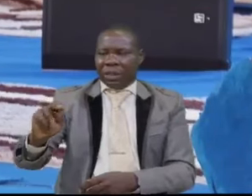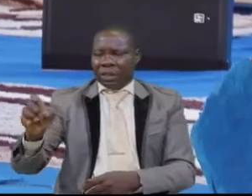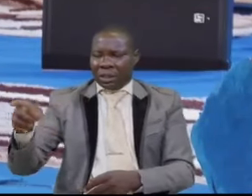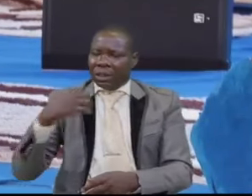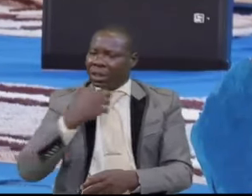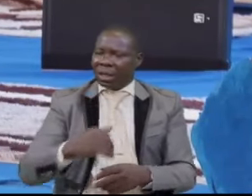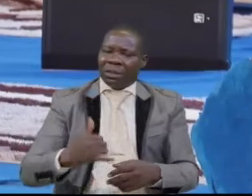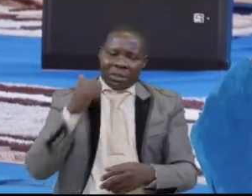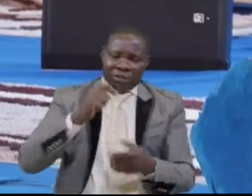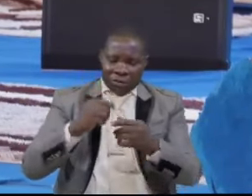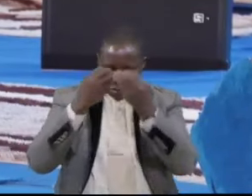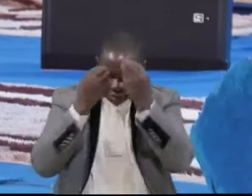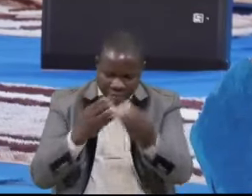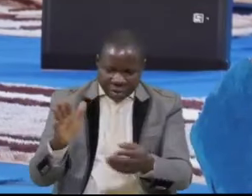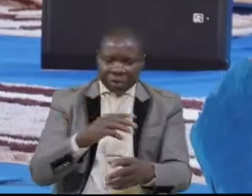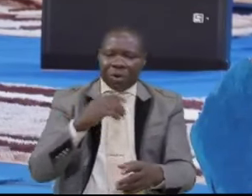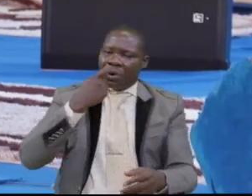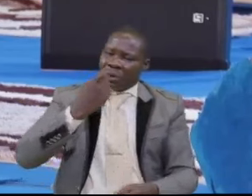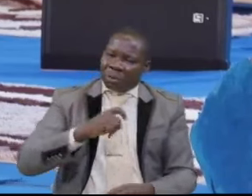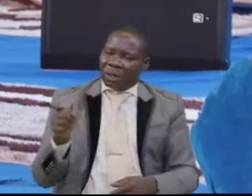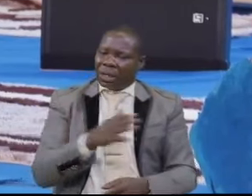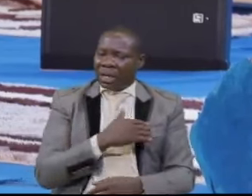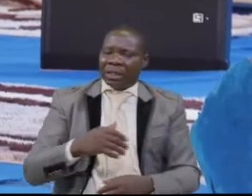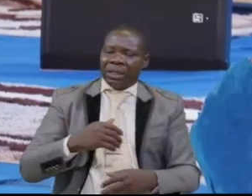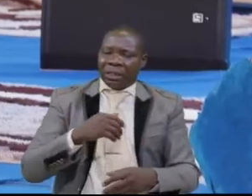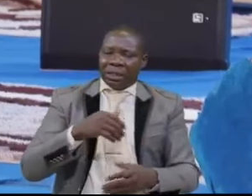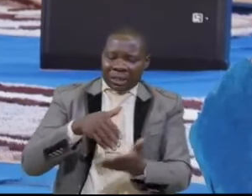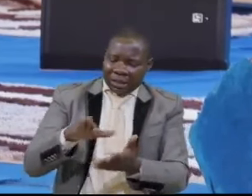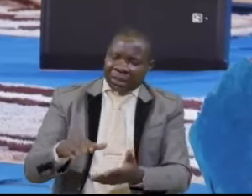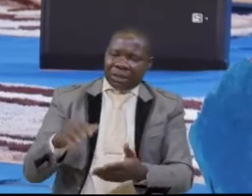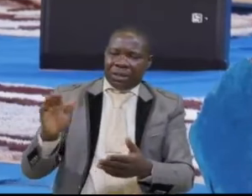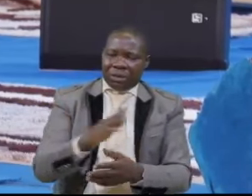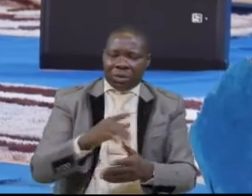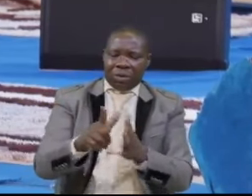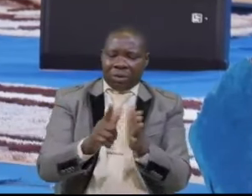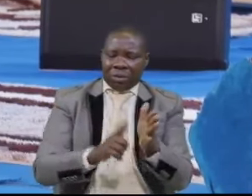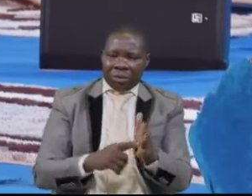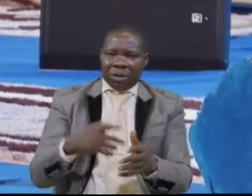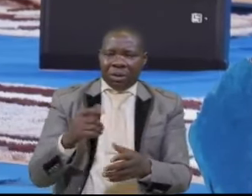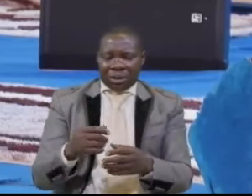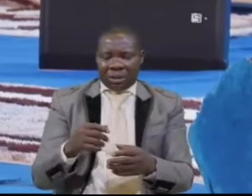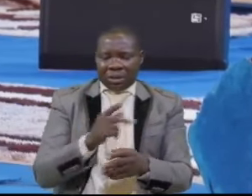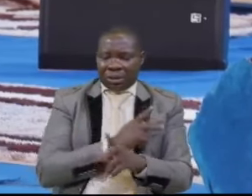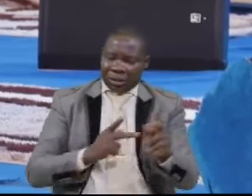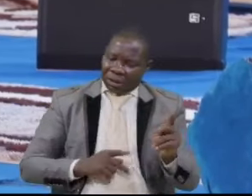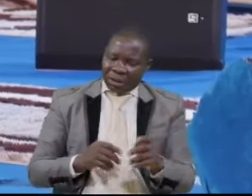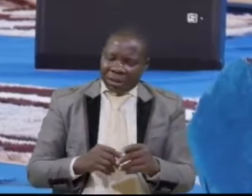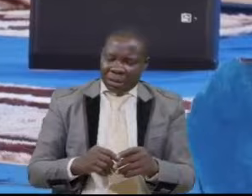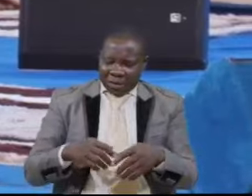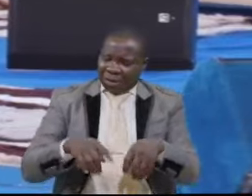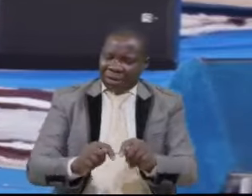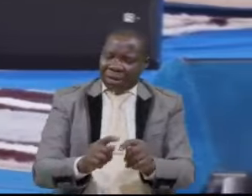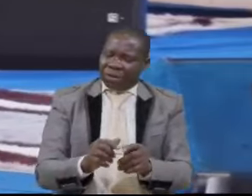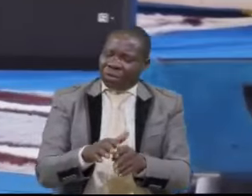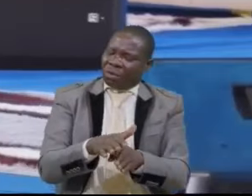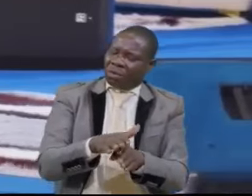your edict. And then they brought him out, and the king was trying to, you know, delay. They said, you cannot, because you know, if the law of the